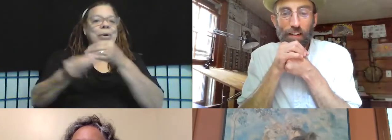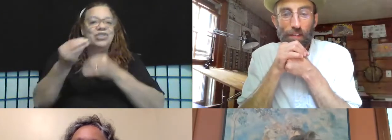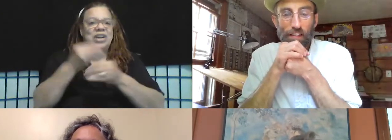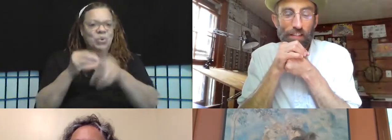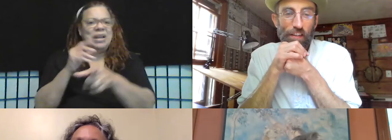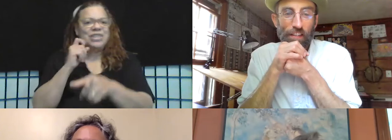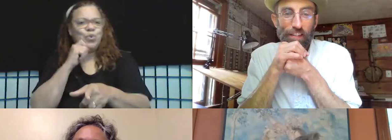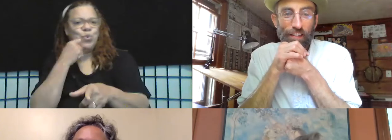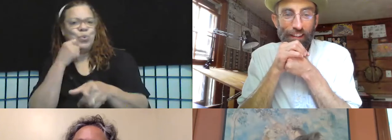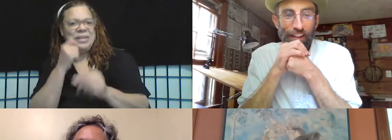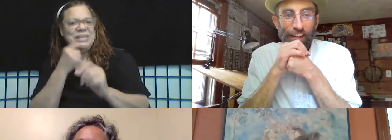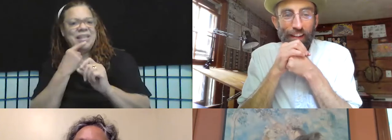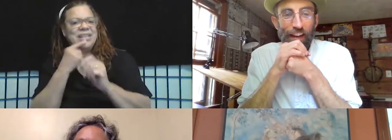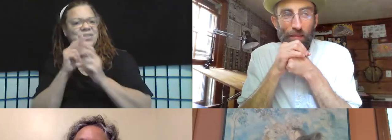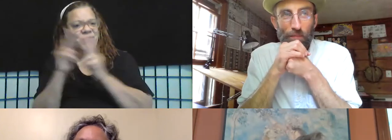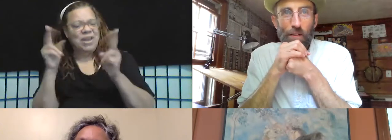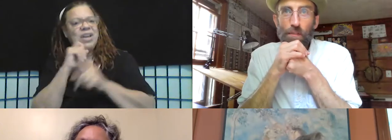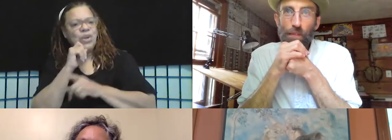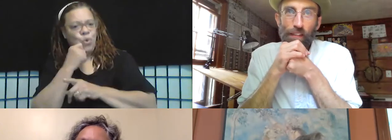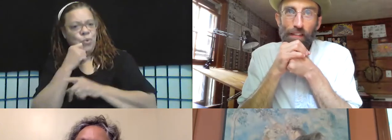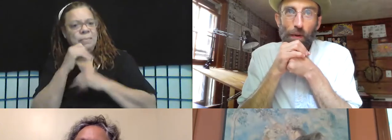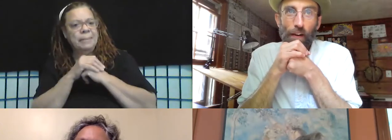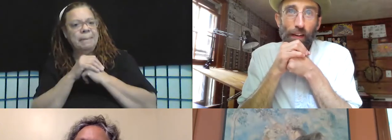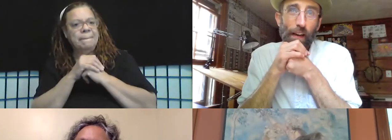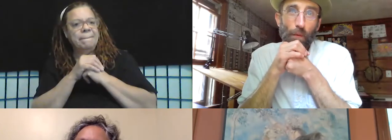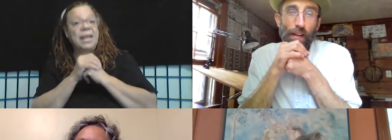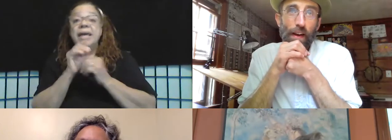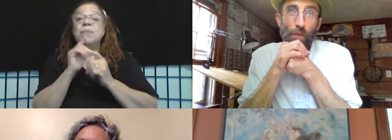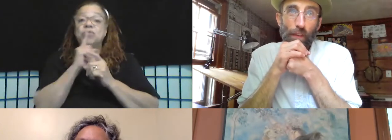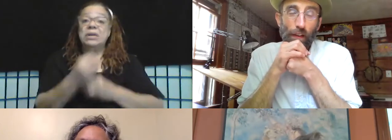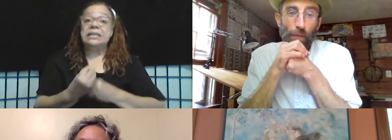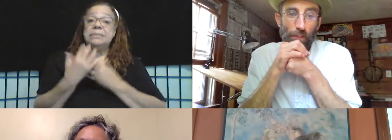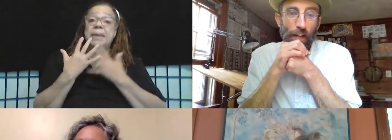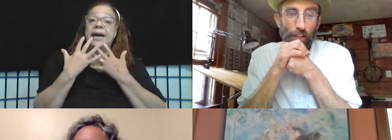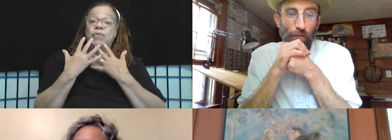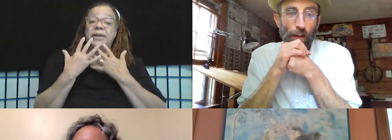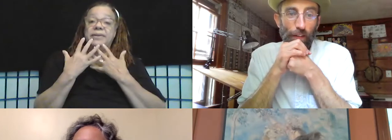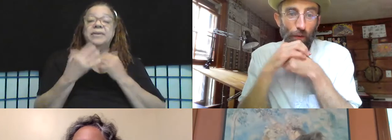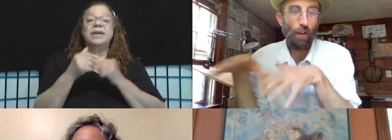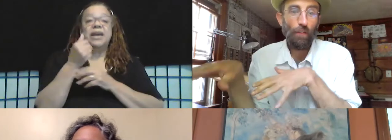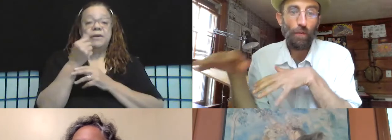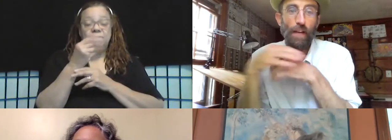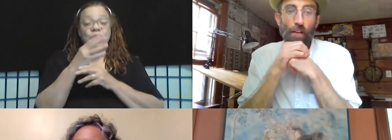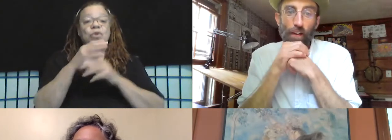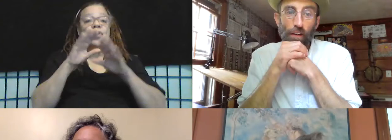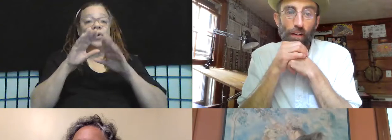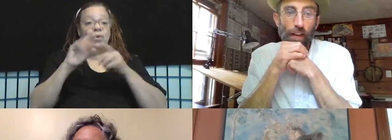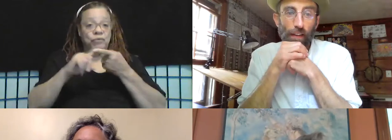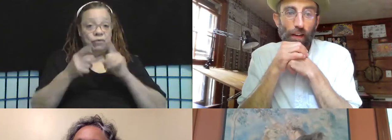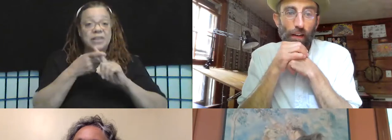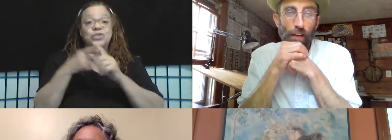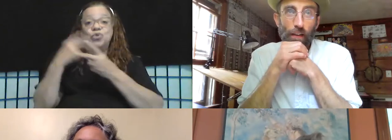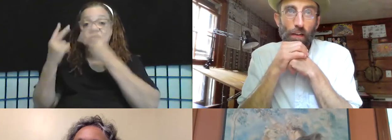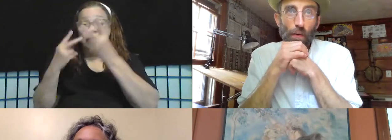cool. Comics Very exchange. Cool. It was really inspiring. And I went down with a couple childhood friends who are also from town